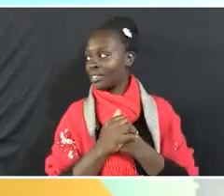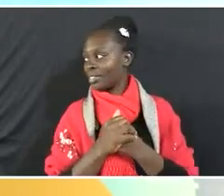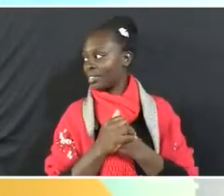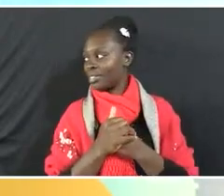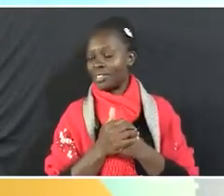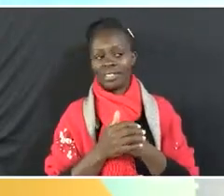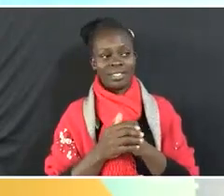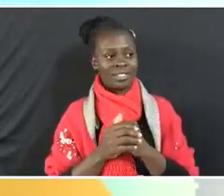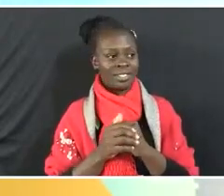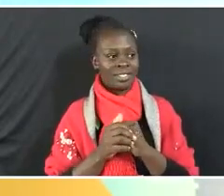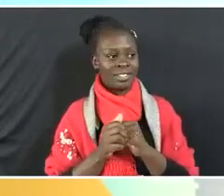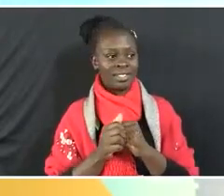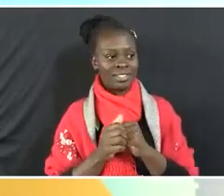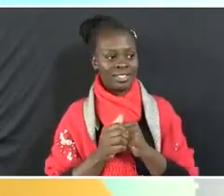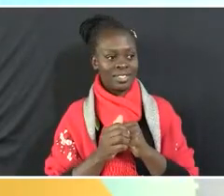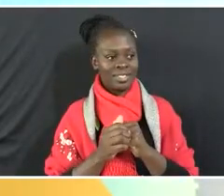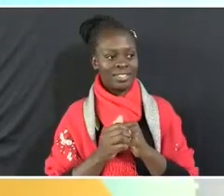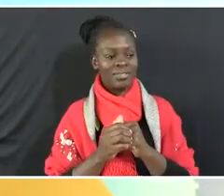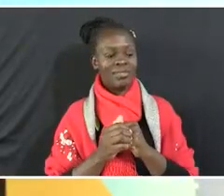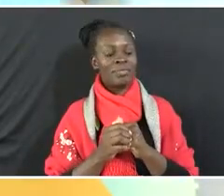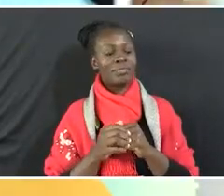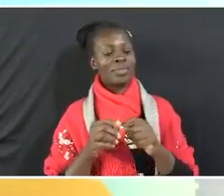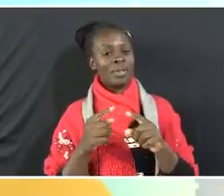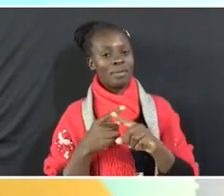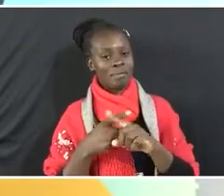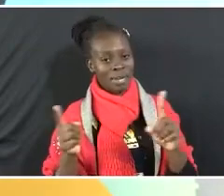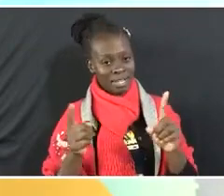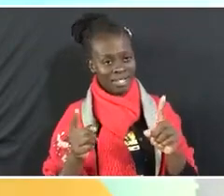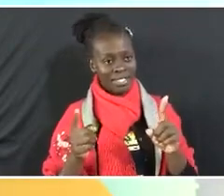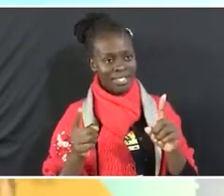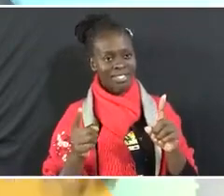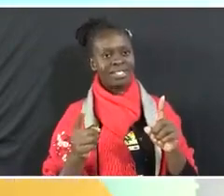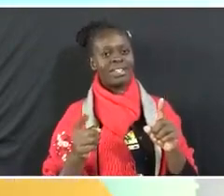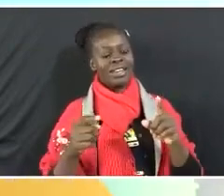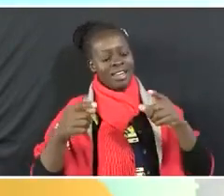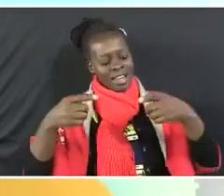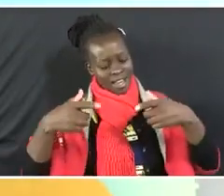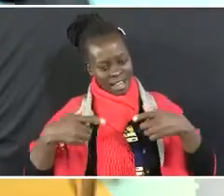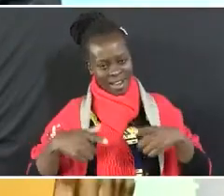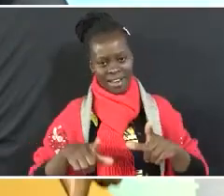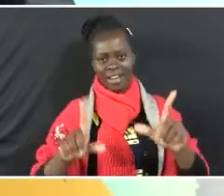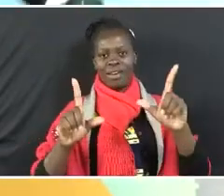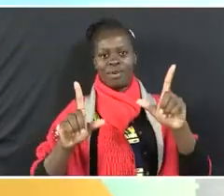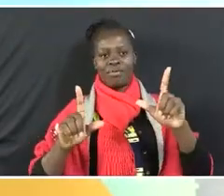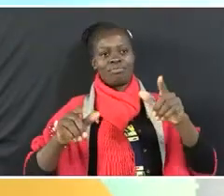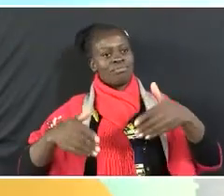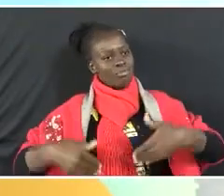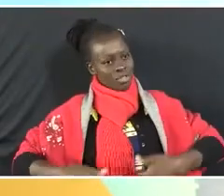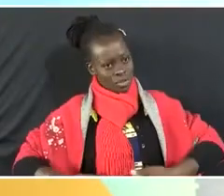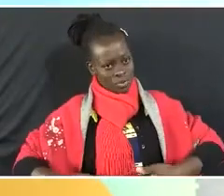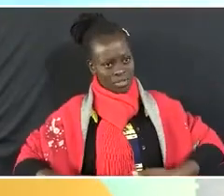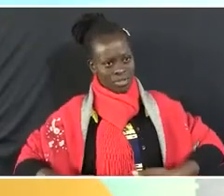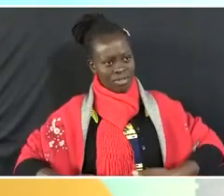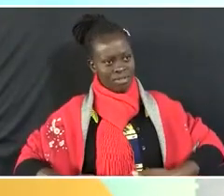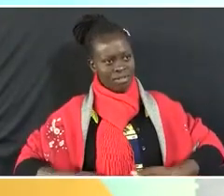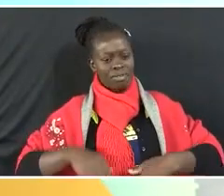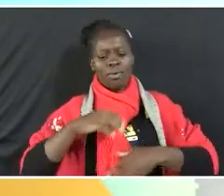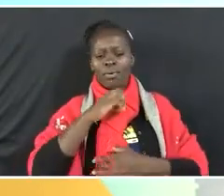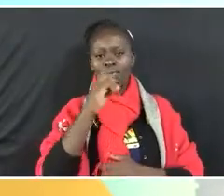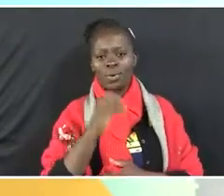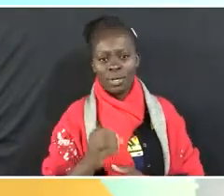silent. But we cannot have the same head deaconesses and deacons and deaconesses until the